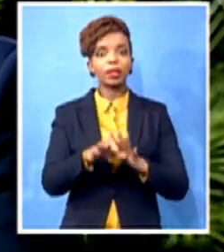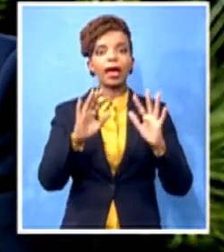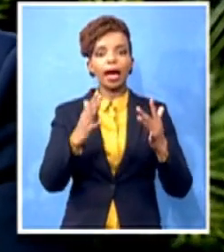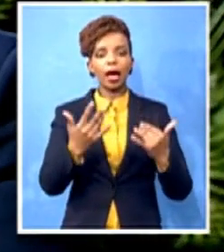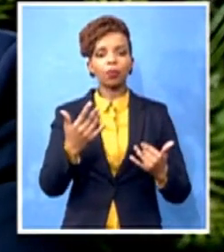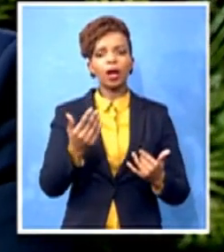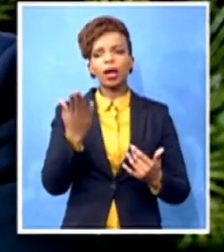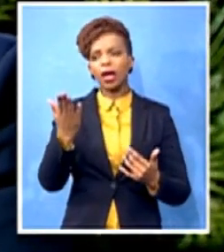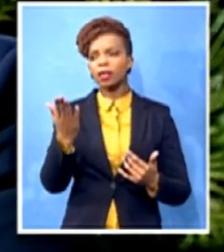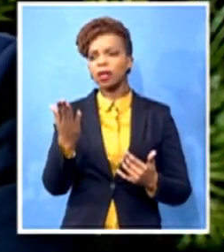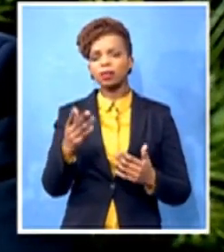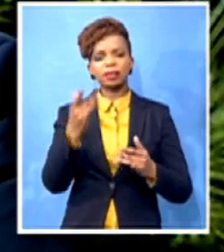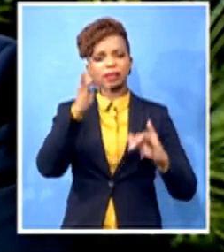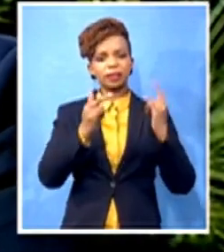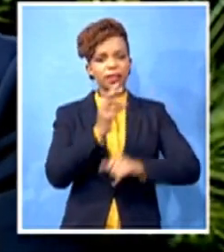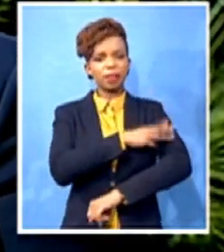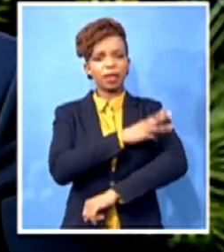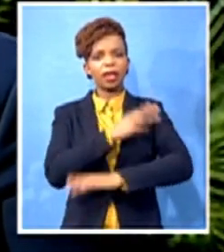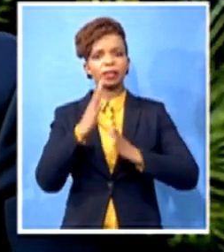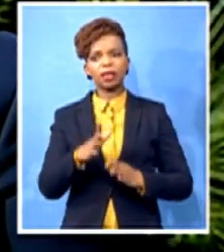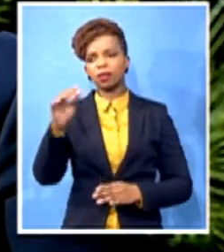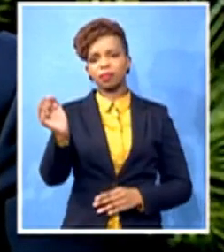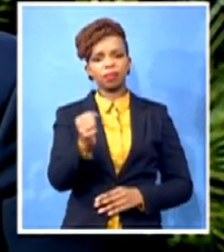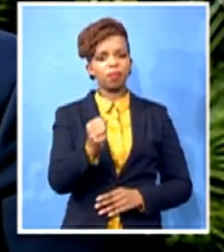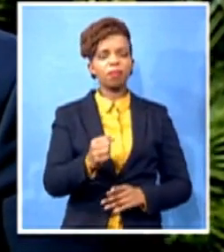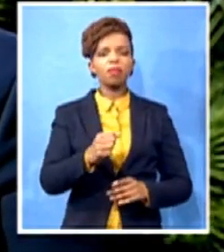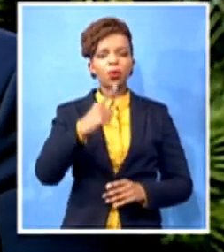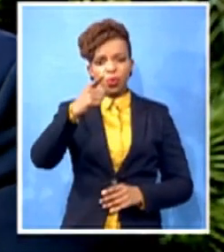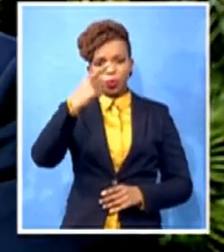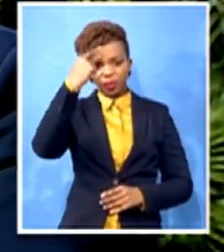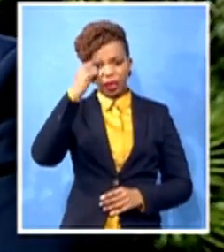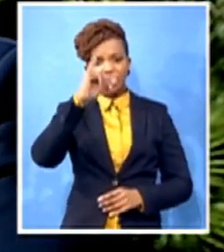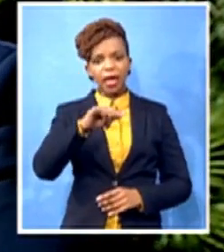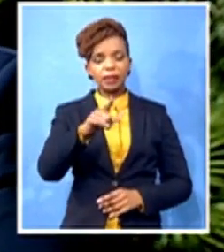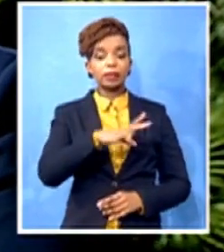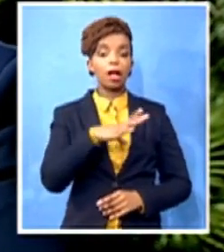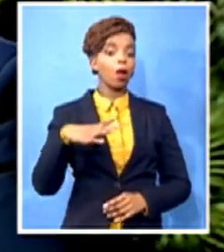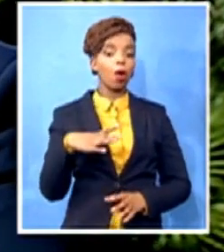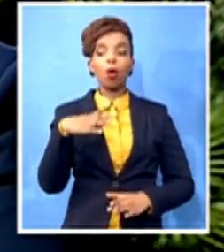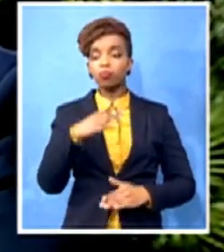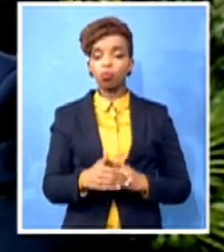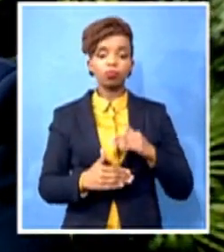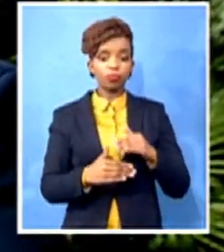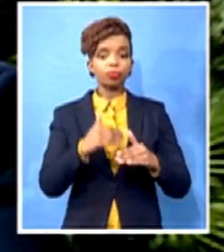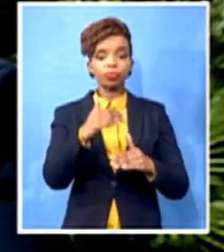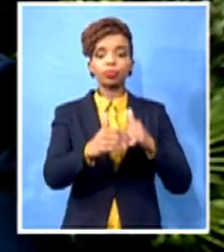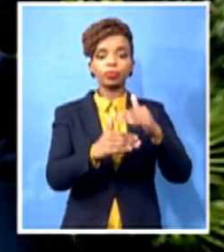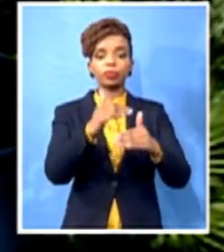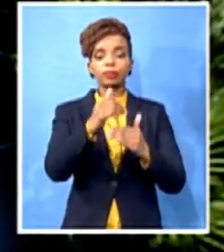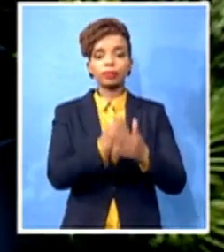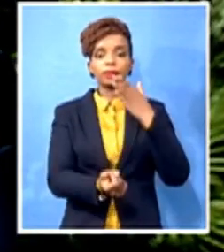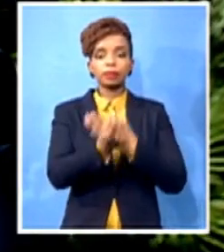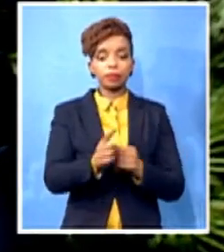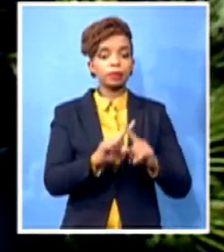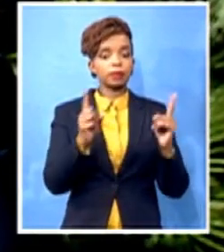wide consultation processes. It just underscores the extent to which the power of those that are governing in City Hall